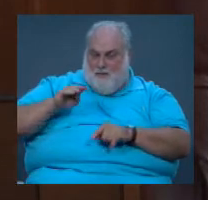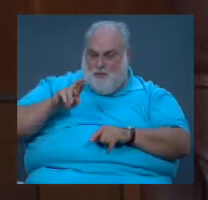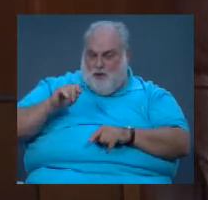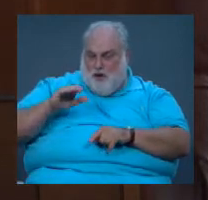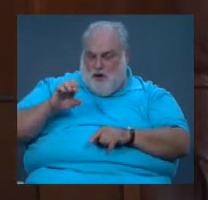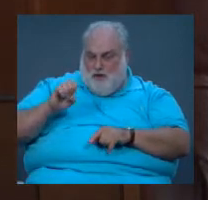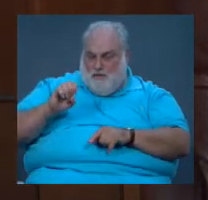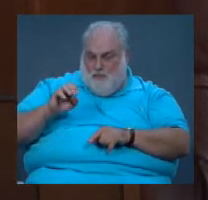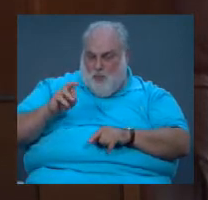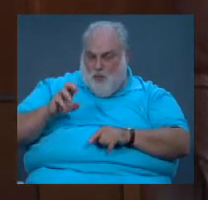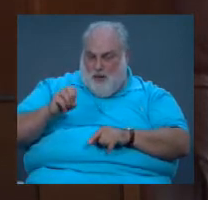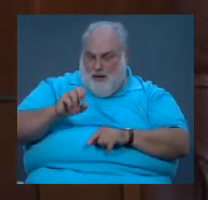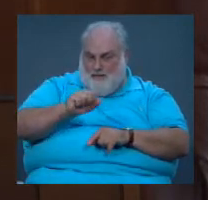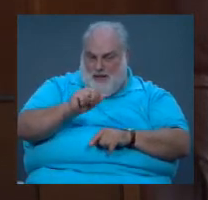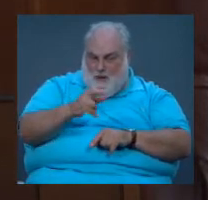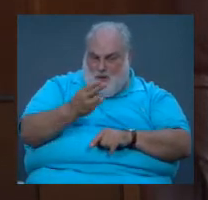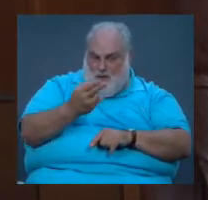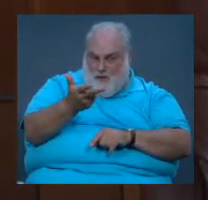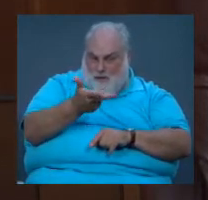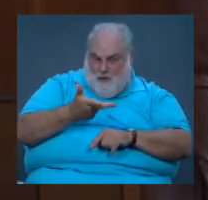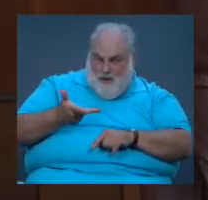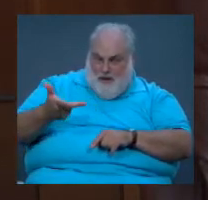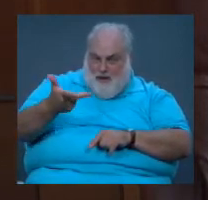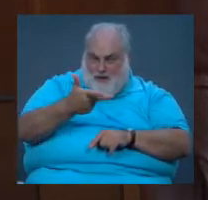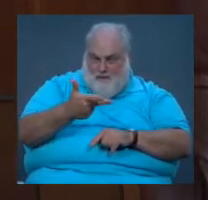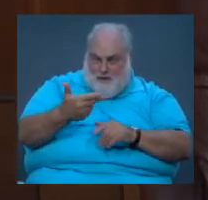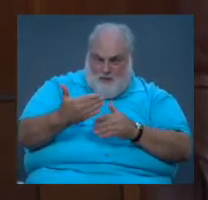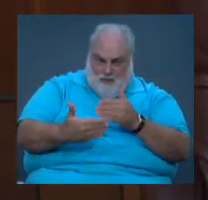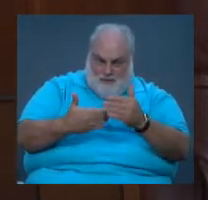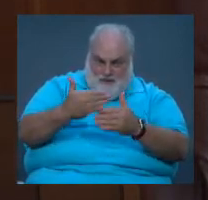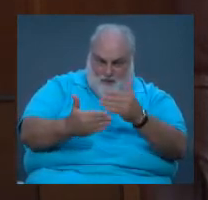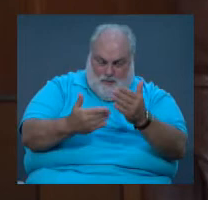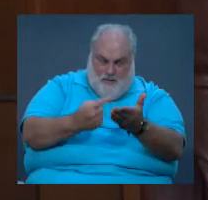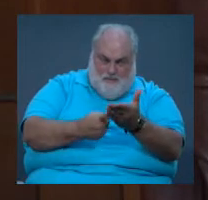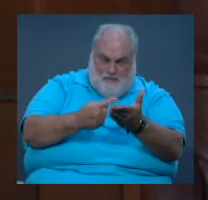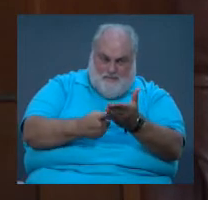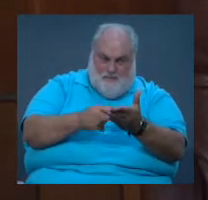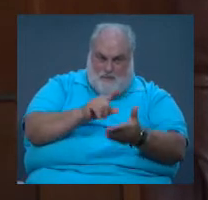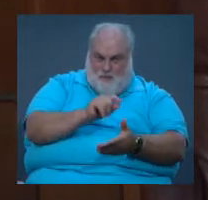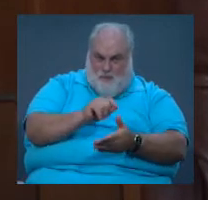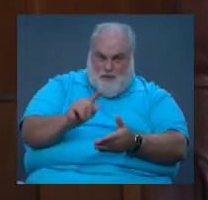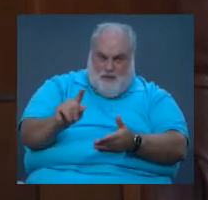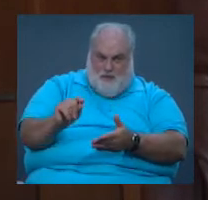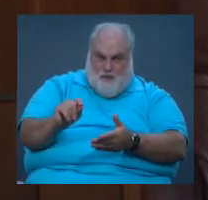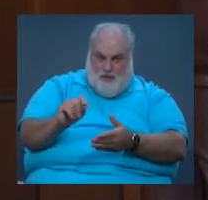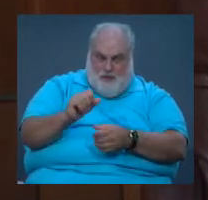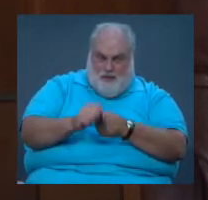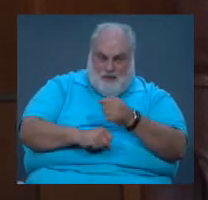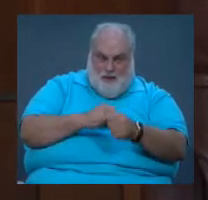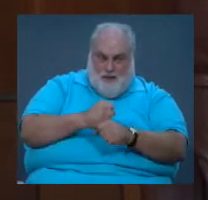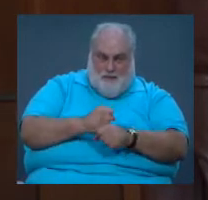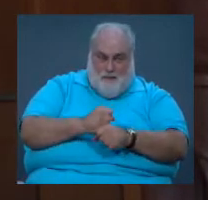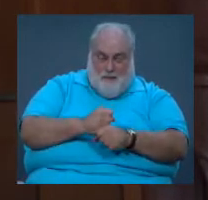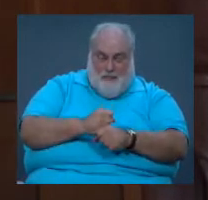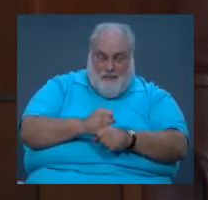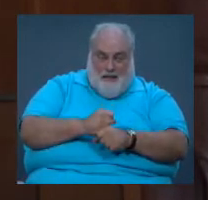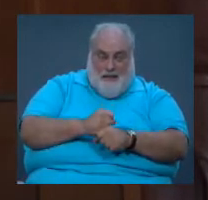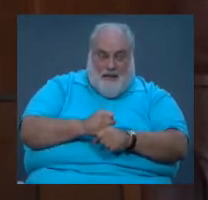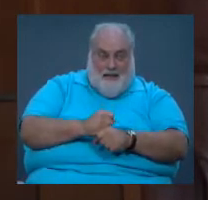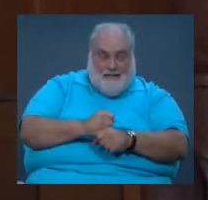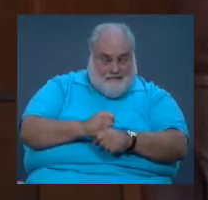Moore, on how we will proceed with the budget discussions for the 2020 year. This is actually